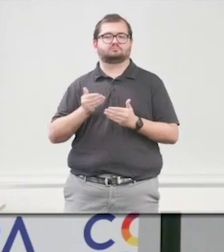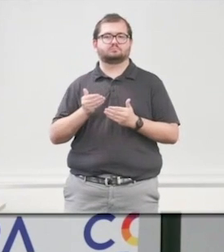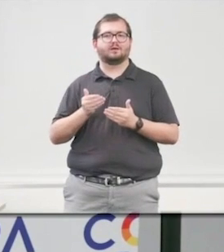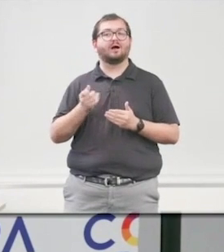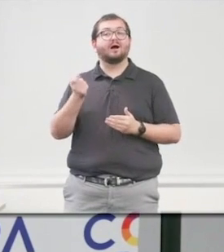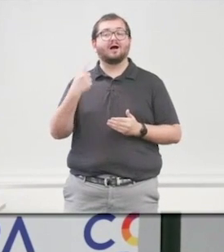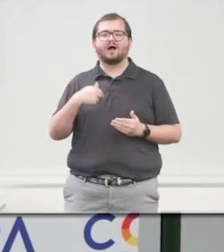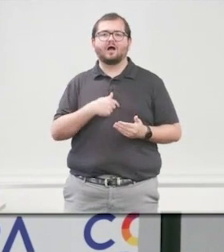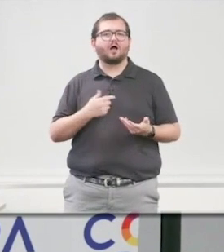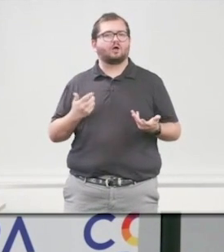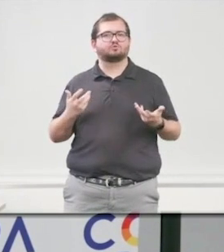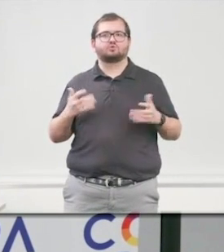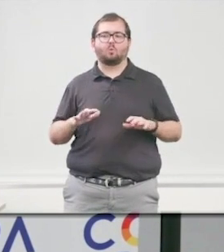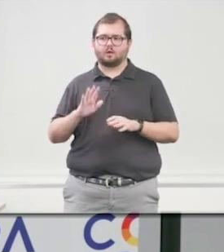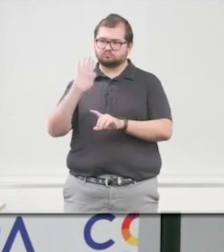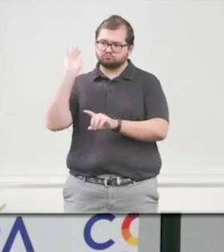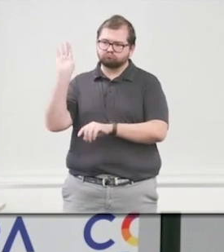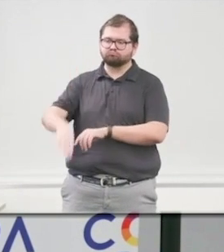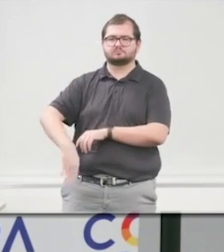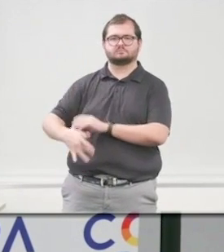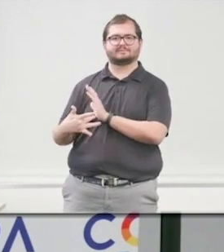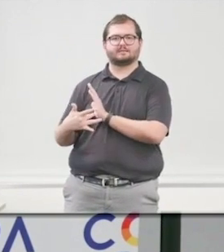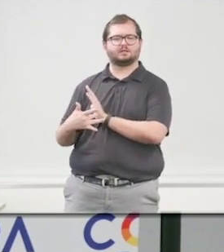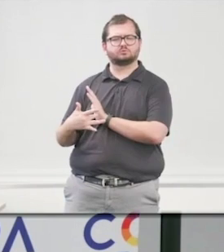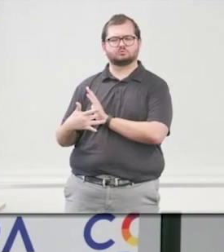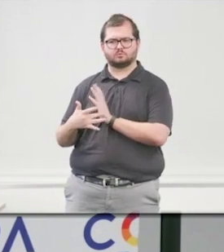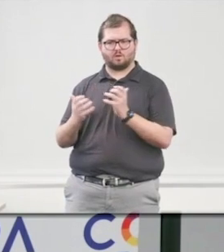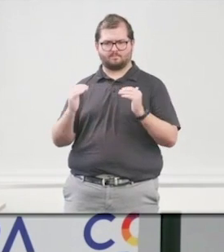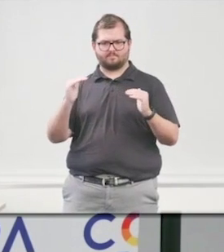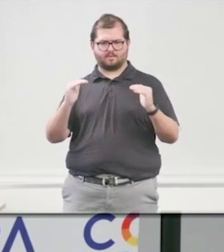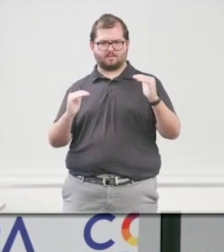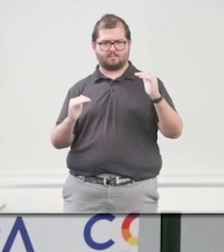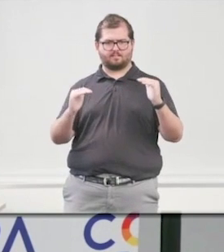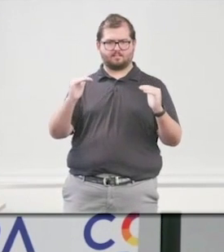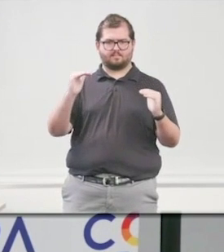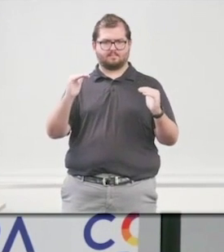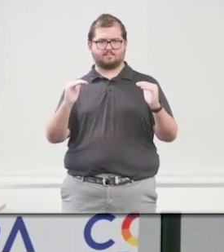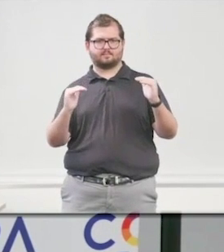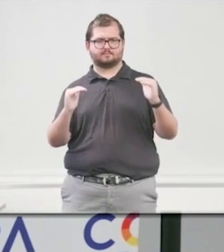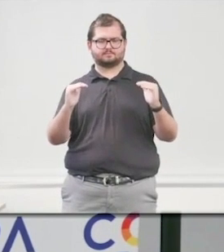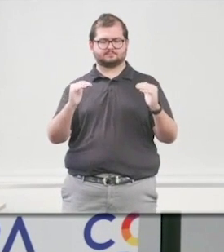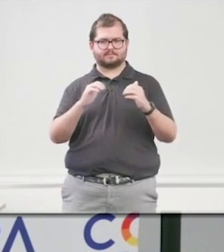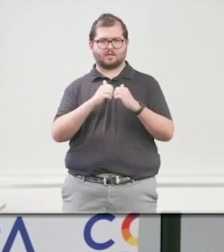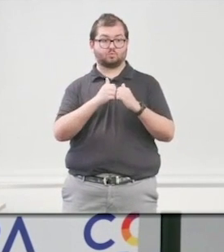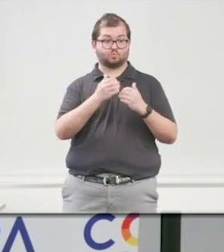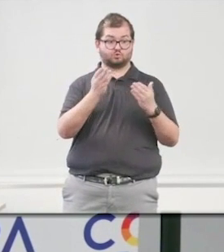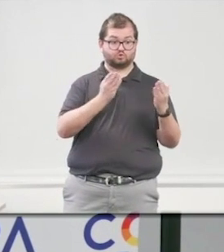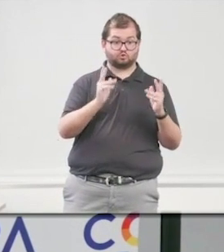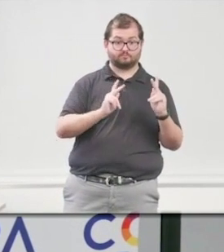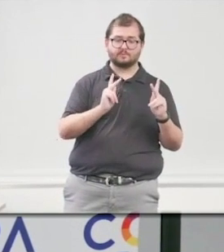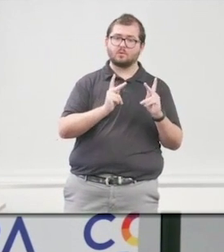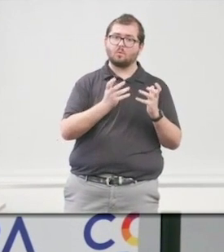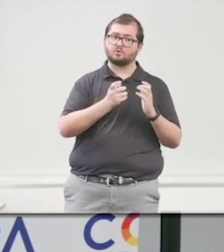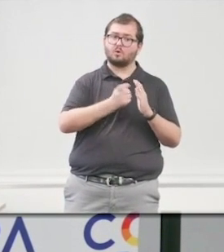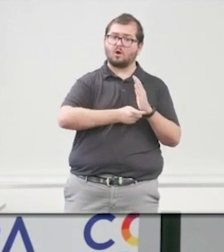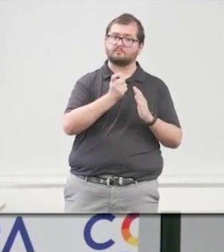fully the technology route. And so that balance of providing the service to the people that we serve by way of also automating what